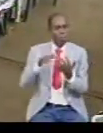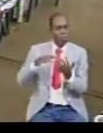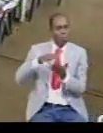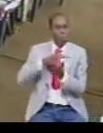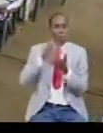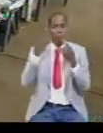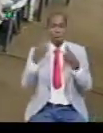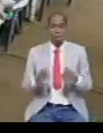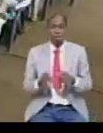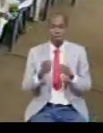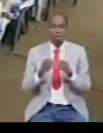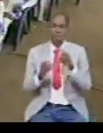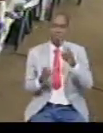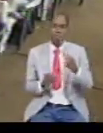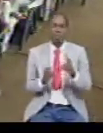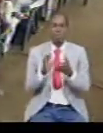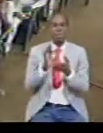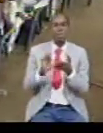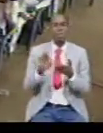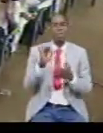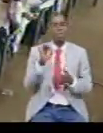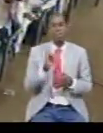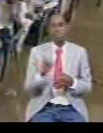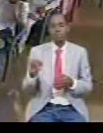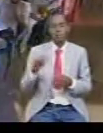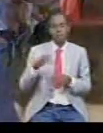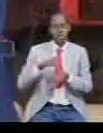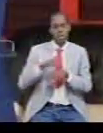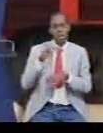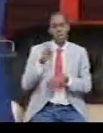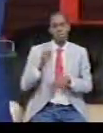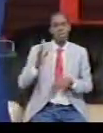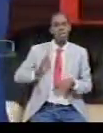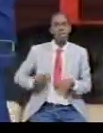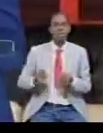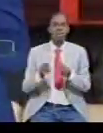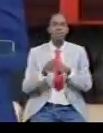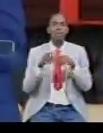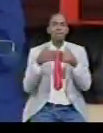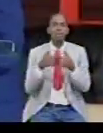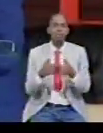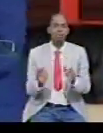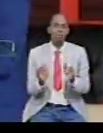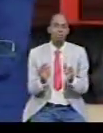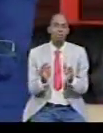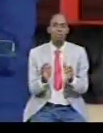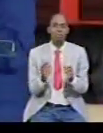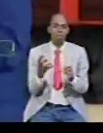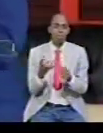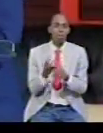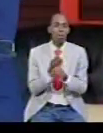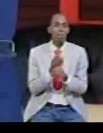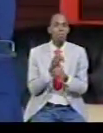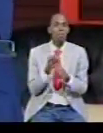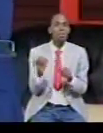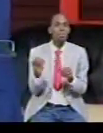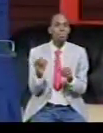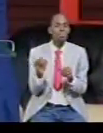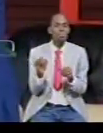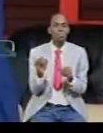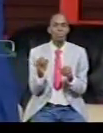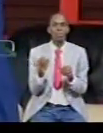one, counting earthly gain as loss. Win Christ.